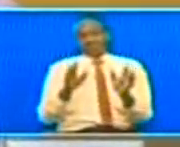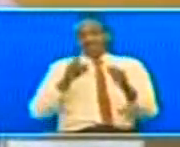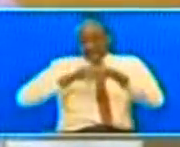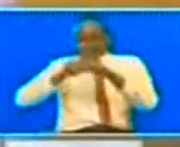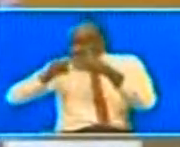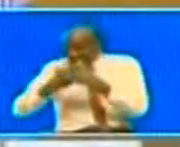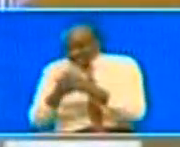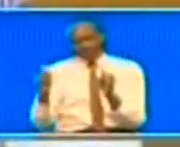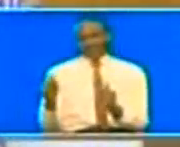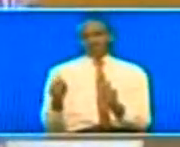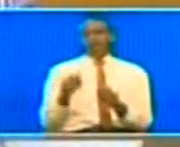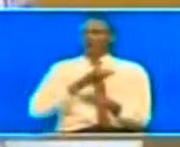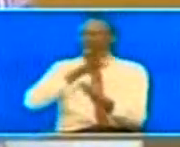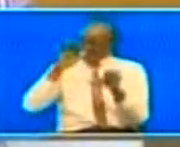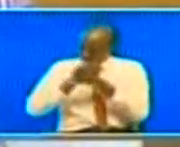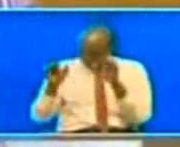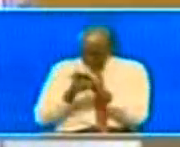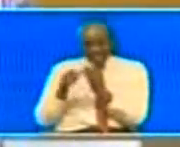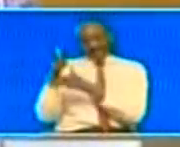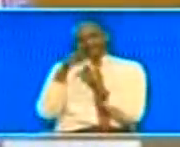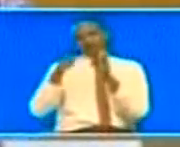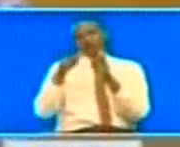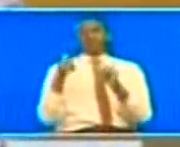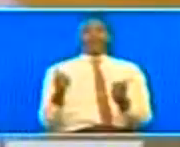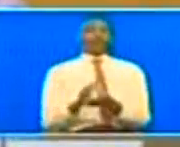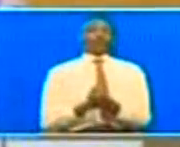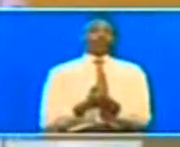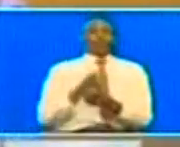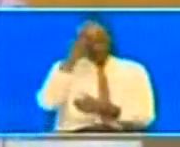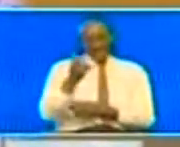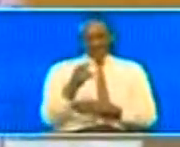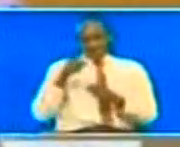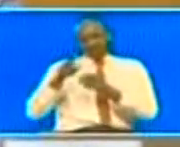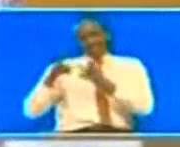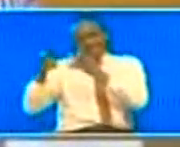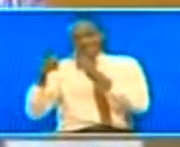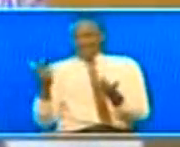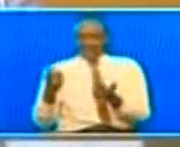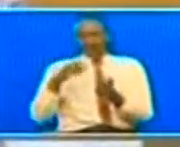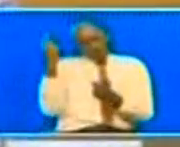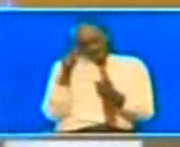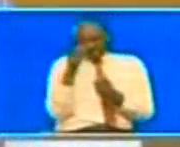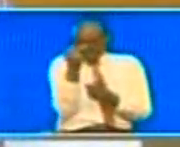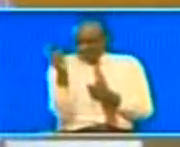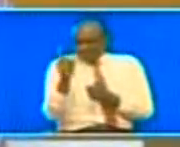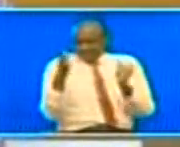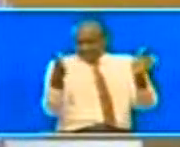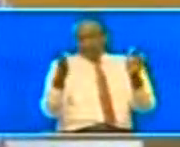Okay? Mm-hmm. The whole thing has not been put out there. Why not? Why only those 5 minutes?